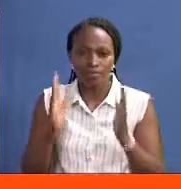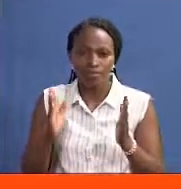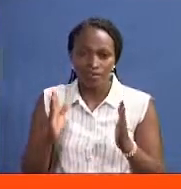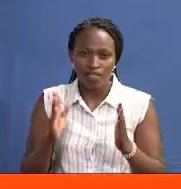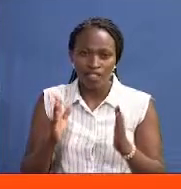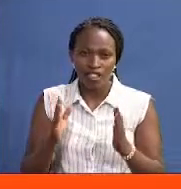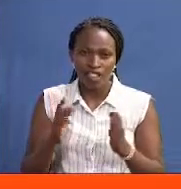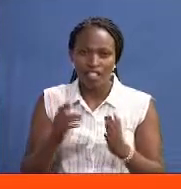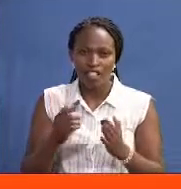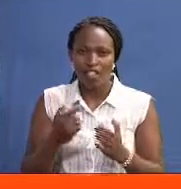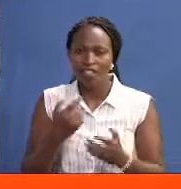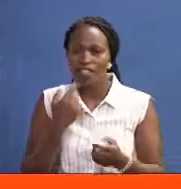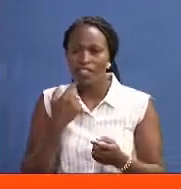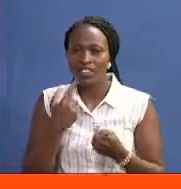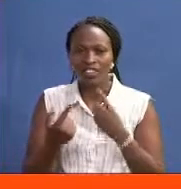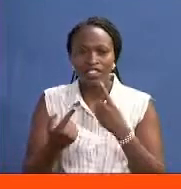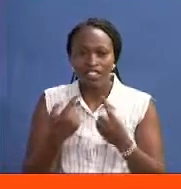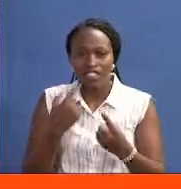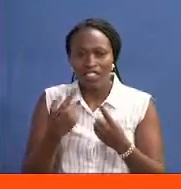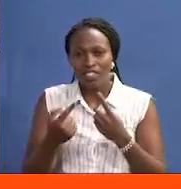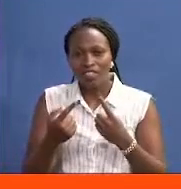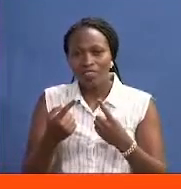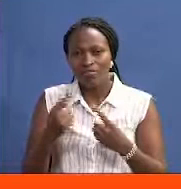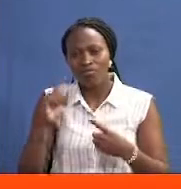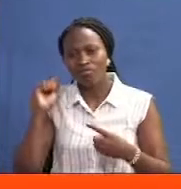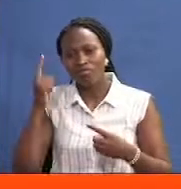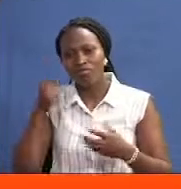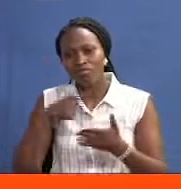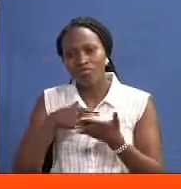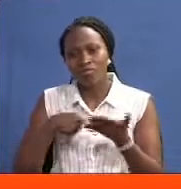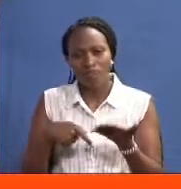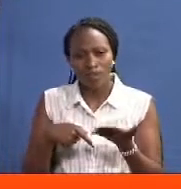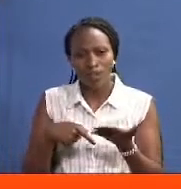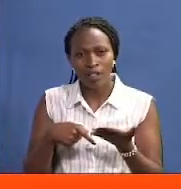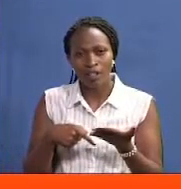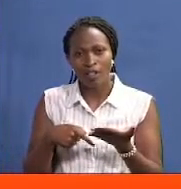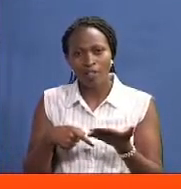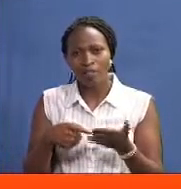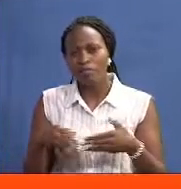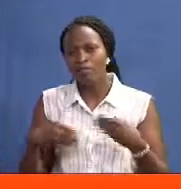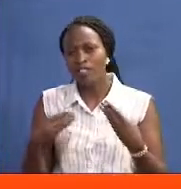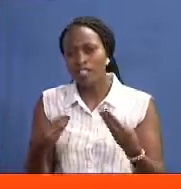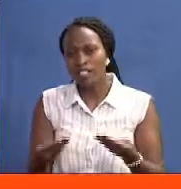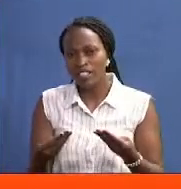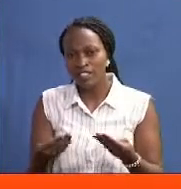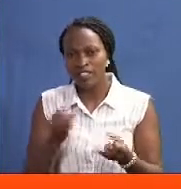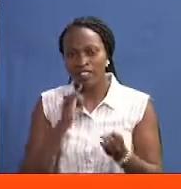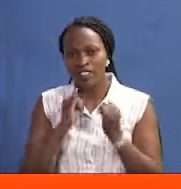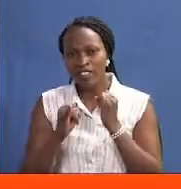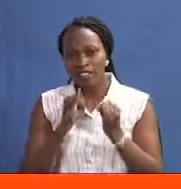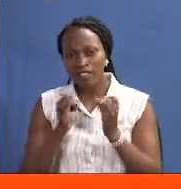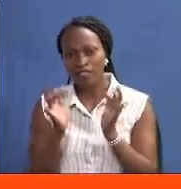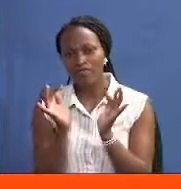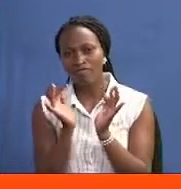now giving feedback, and is actually being part of releasing content in the media